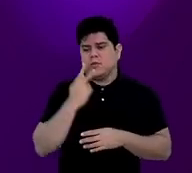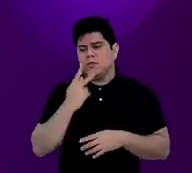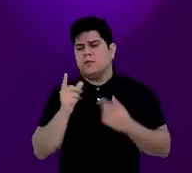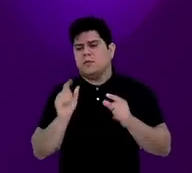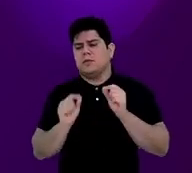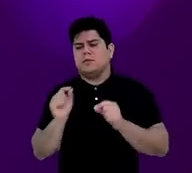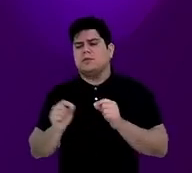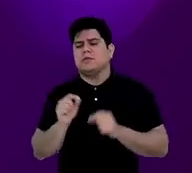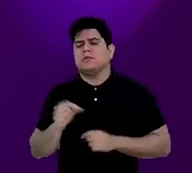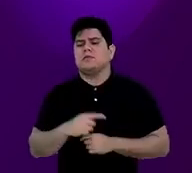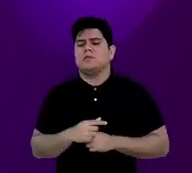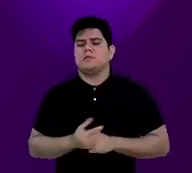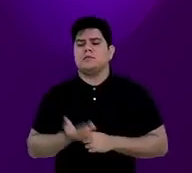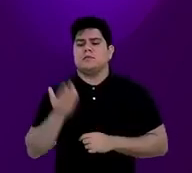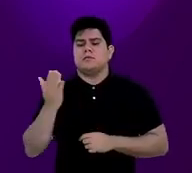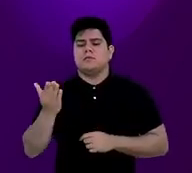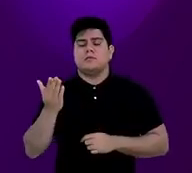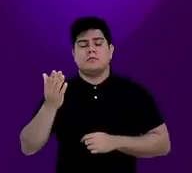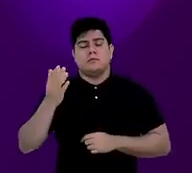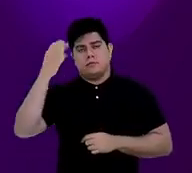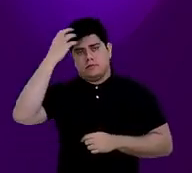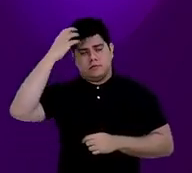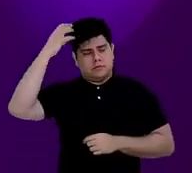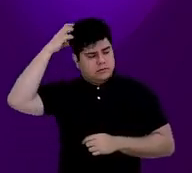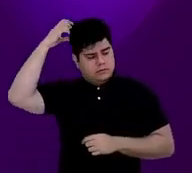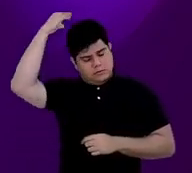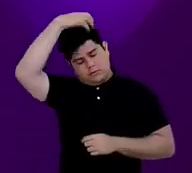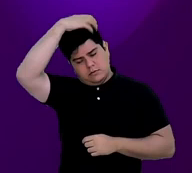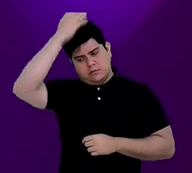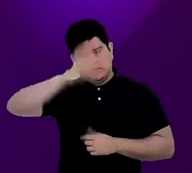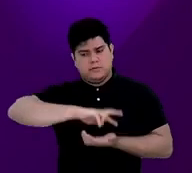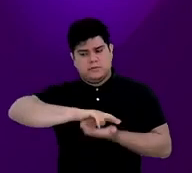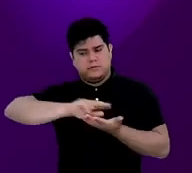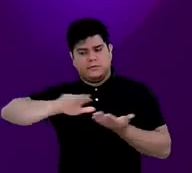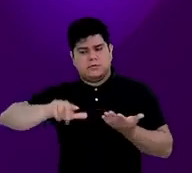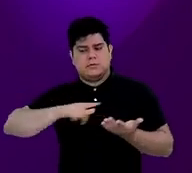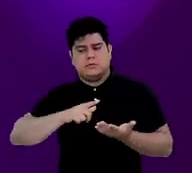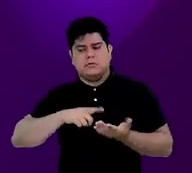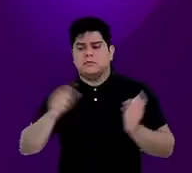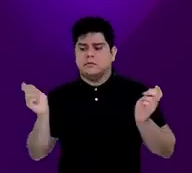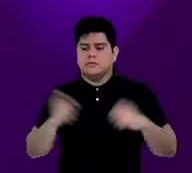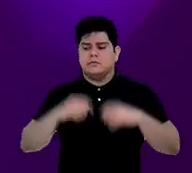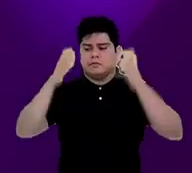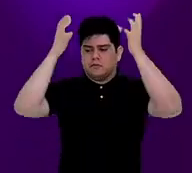of helmets and various devices published to put light into the head.